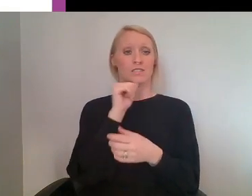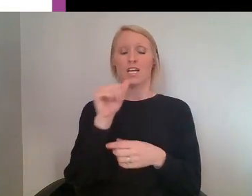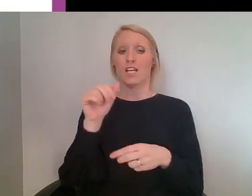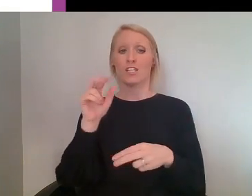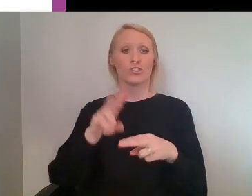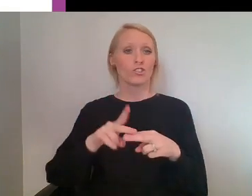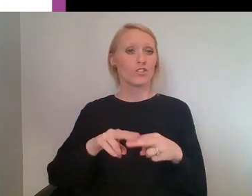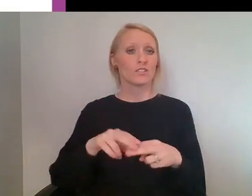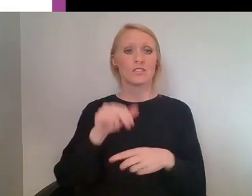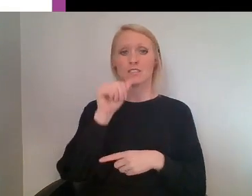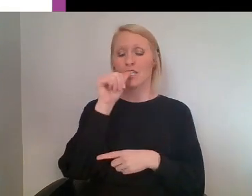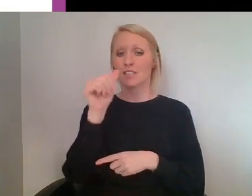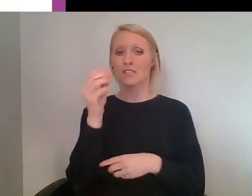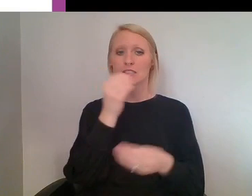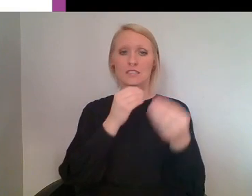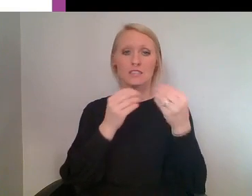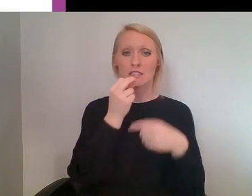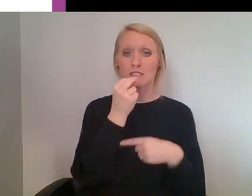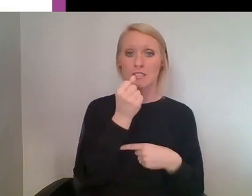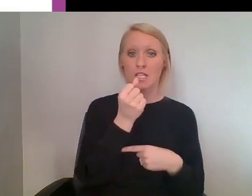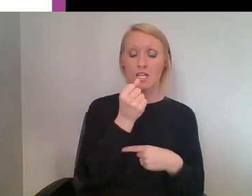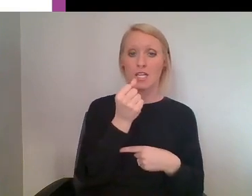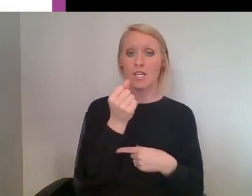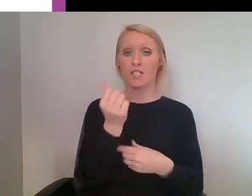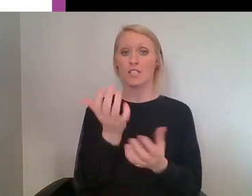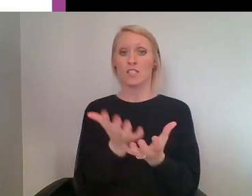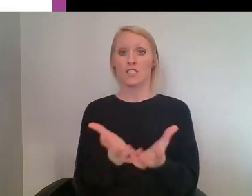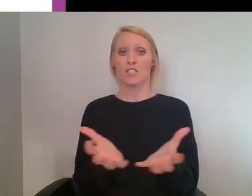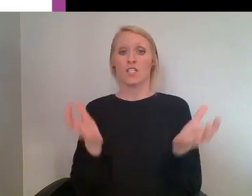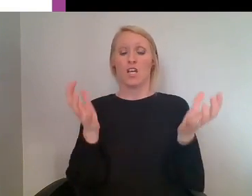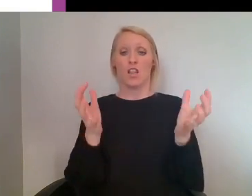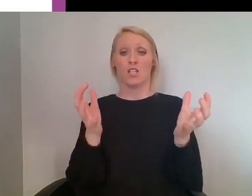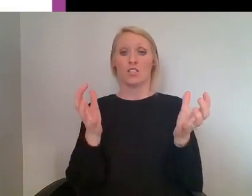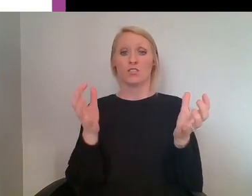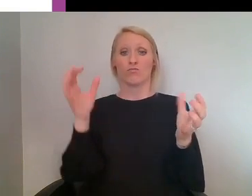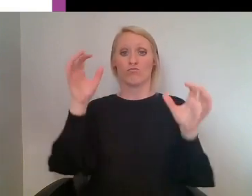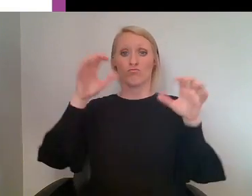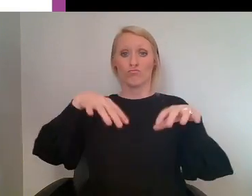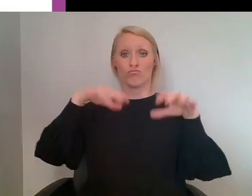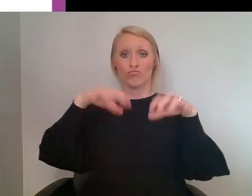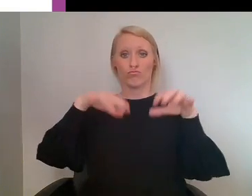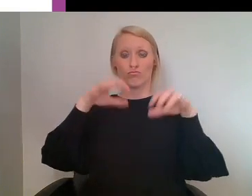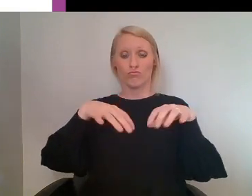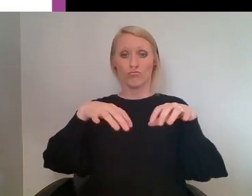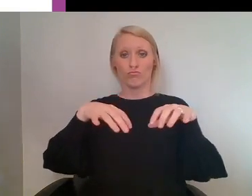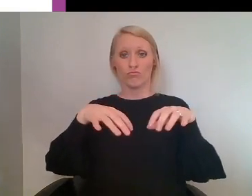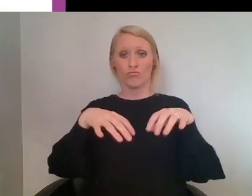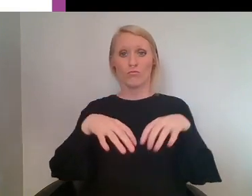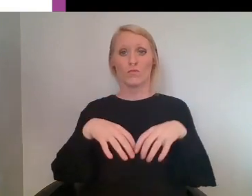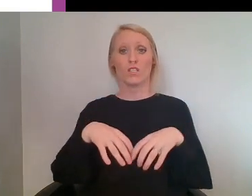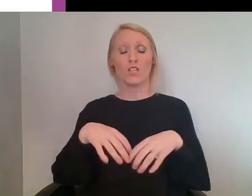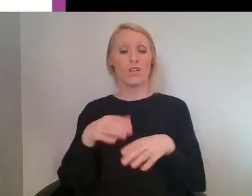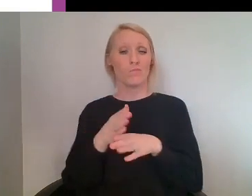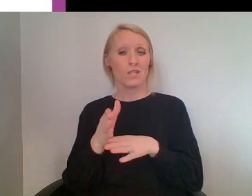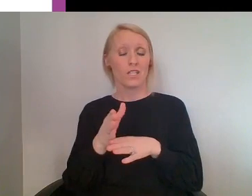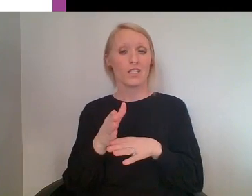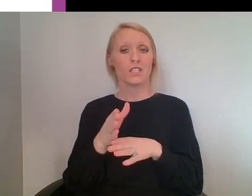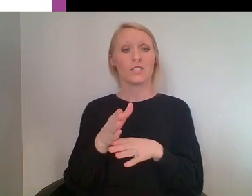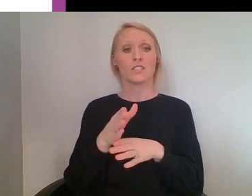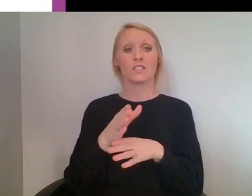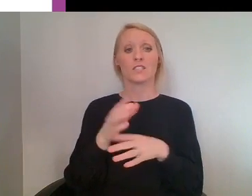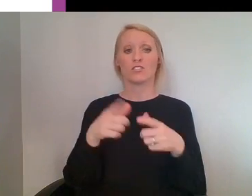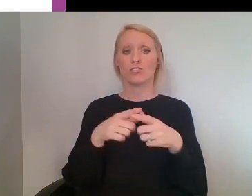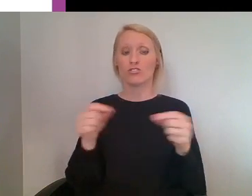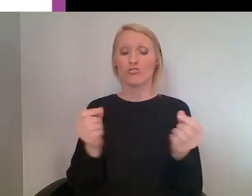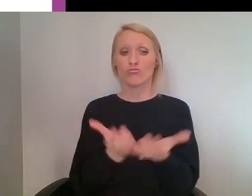eat. That could help replace any meat or poultry that you might put on a salad. Use pine nuts in a pesto sauce for pasta. You could